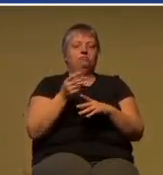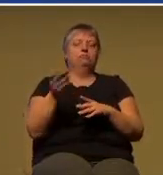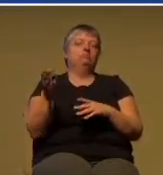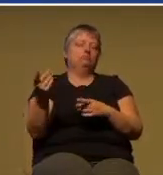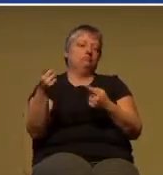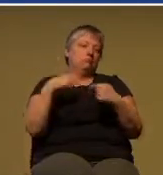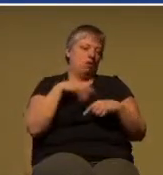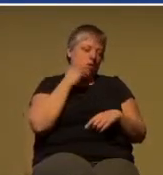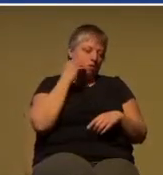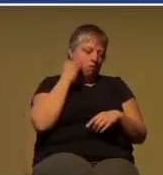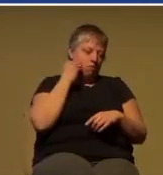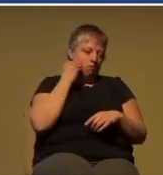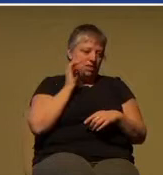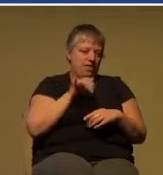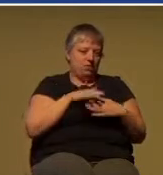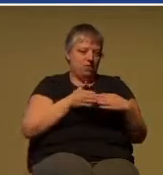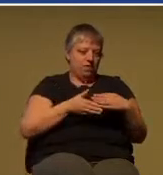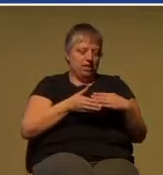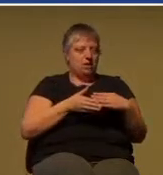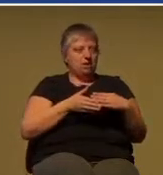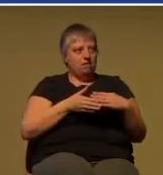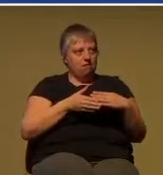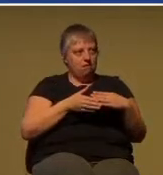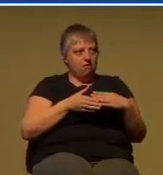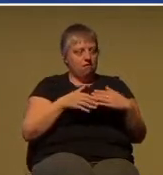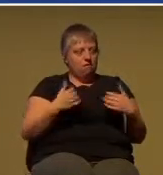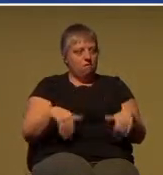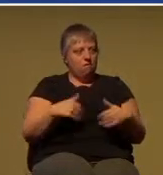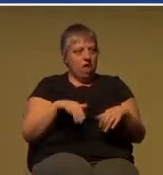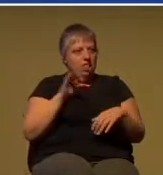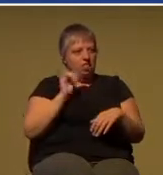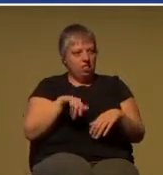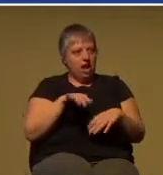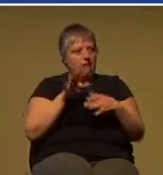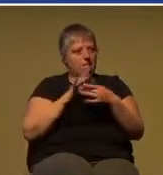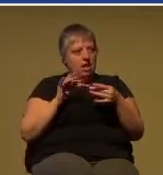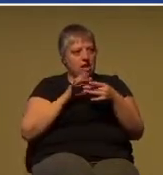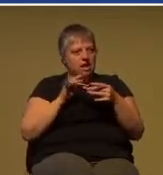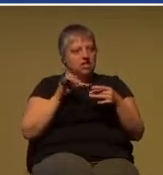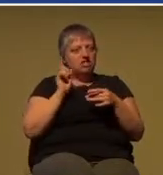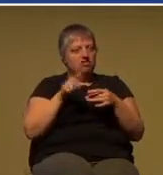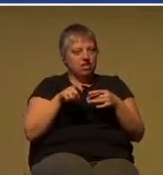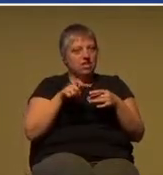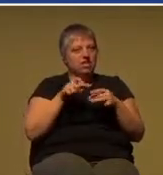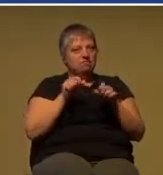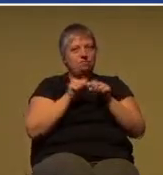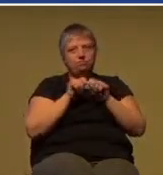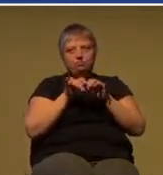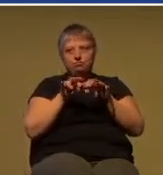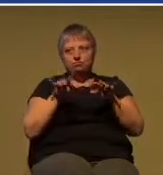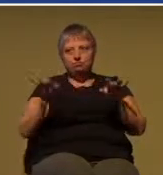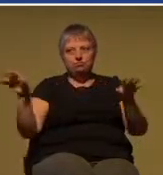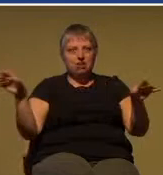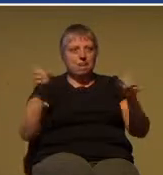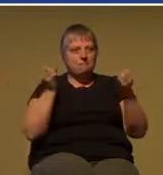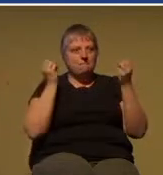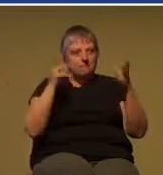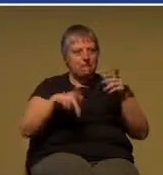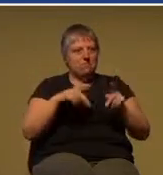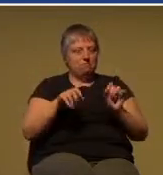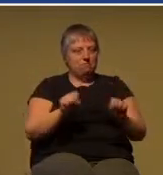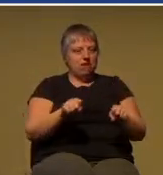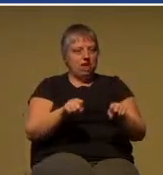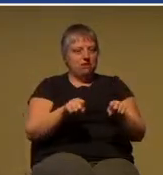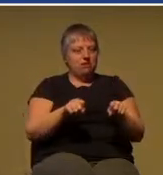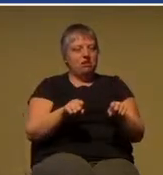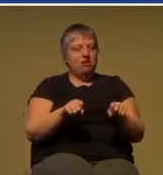that weekend saying, this message needs to be heard by as many people as possible. We found